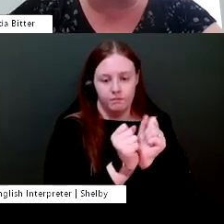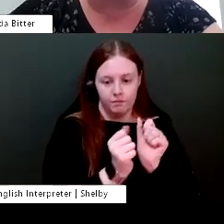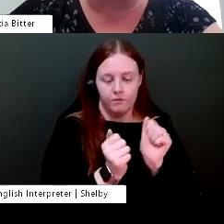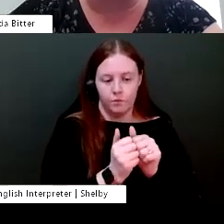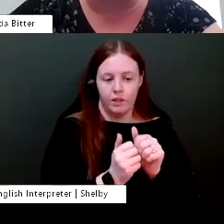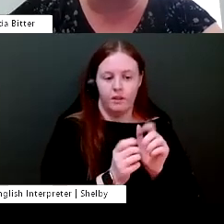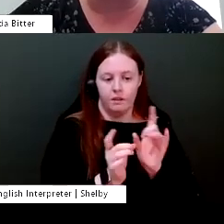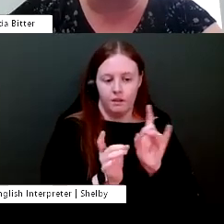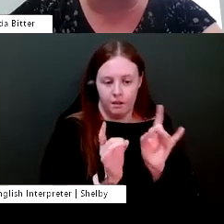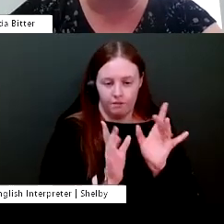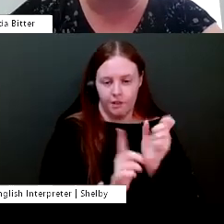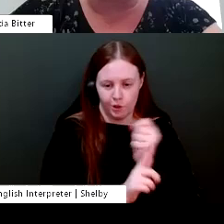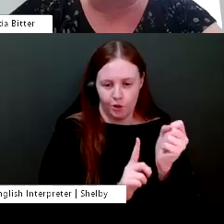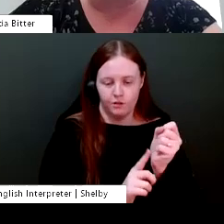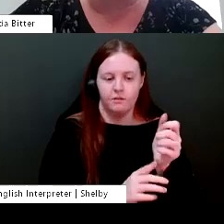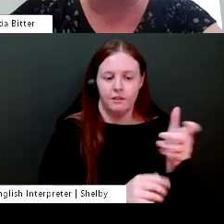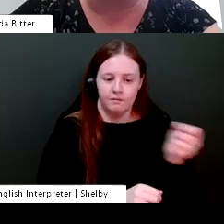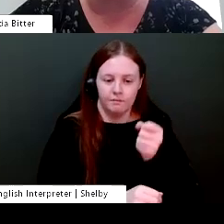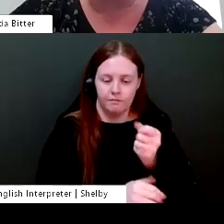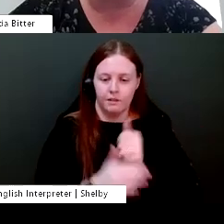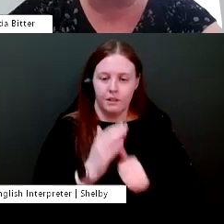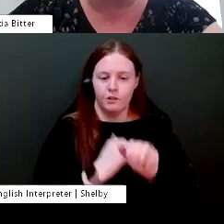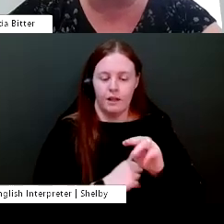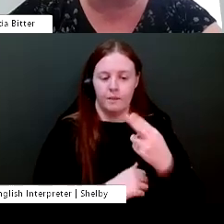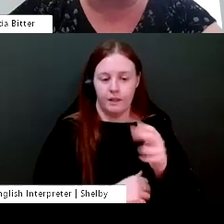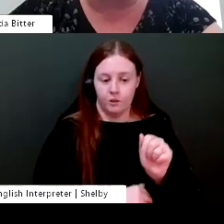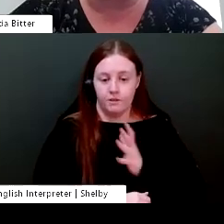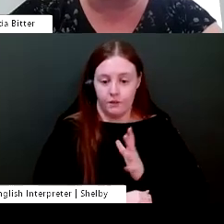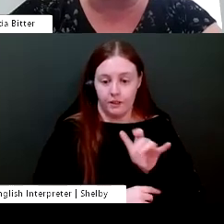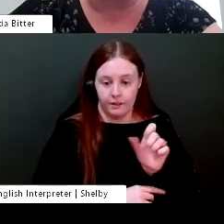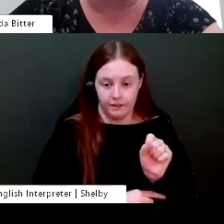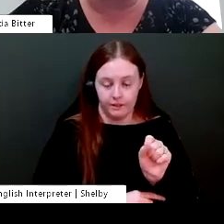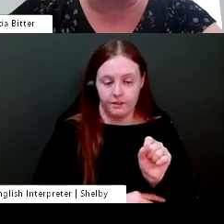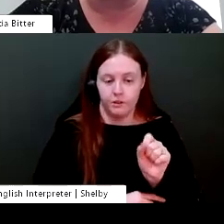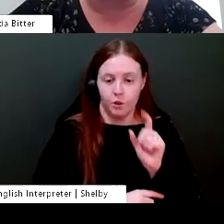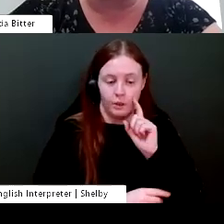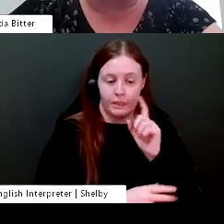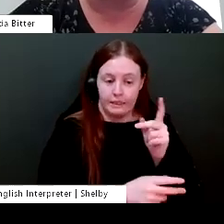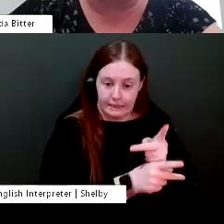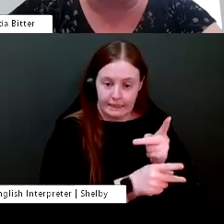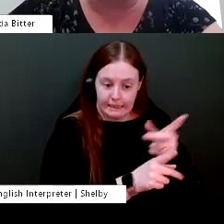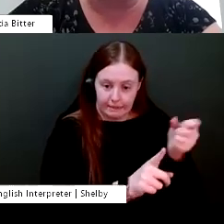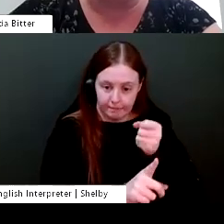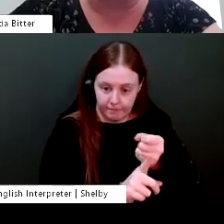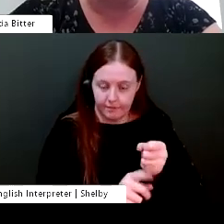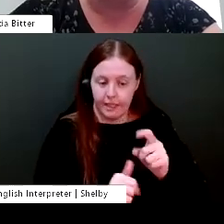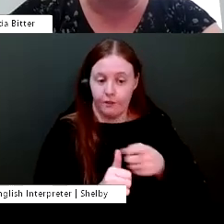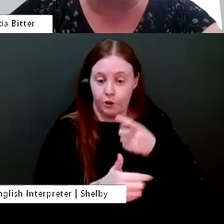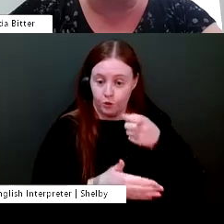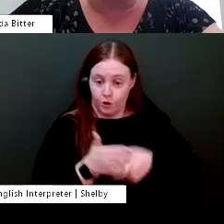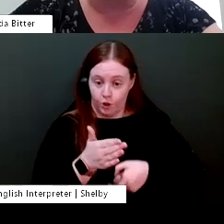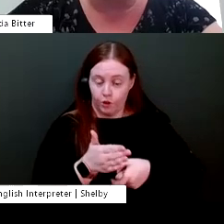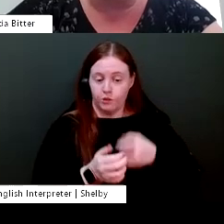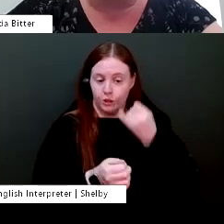assault and also apprehended under the Mental Health Act. That's okay. So to apprehend, but first we charge criminally if there's